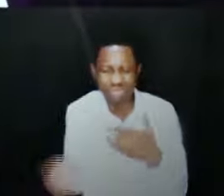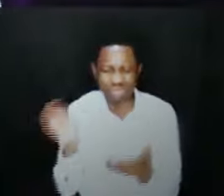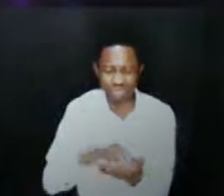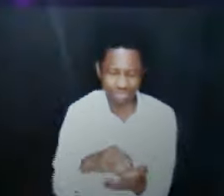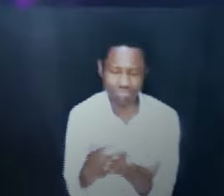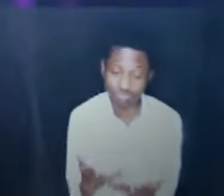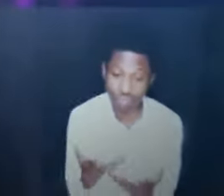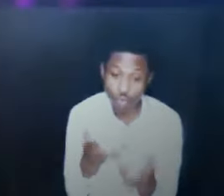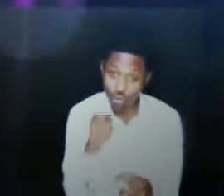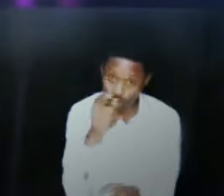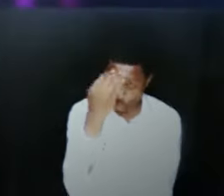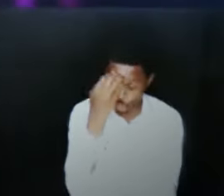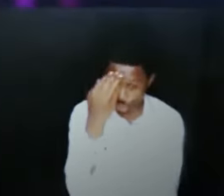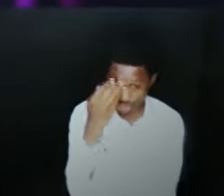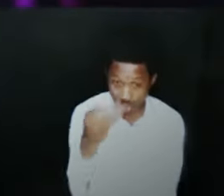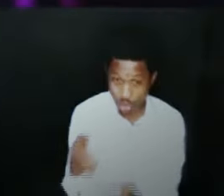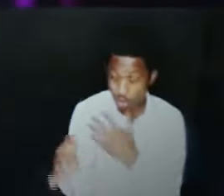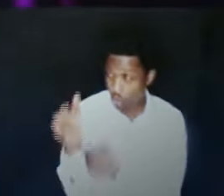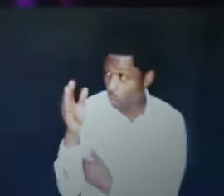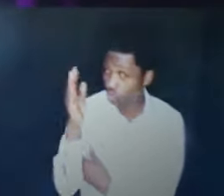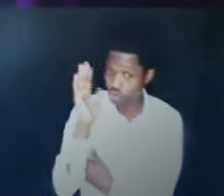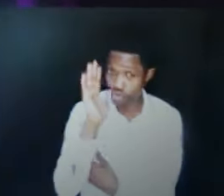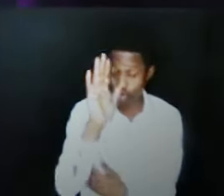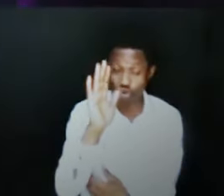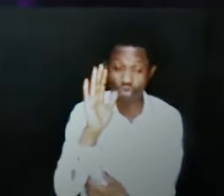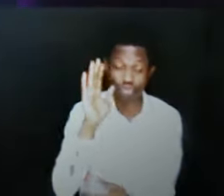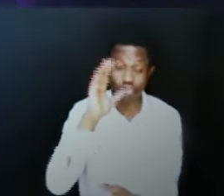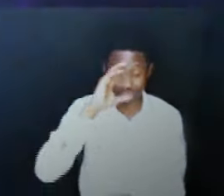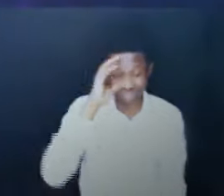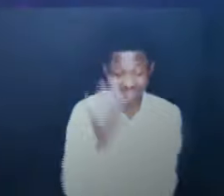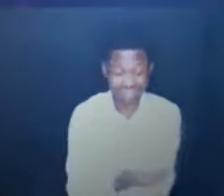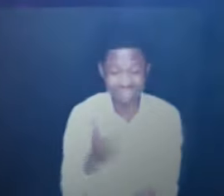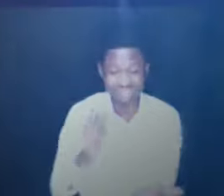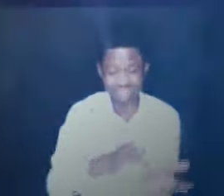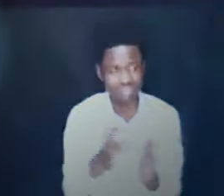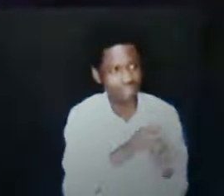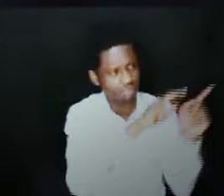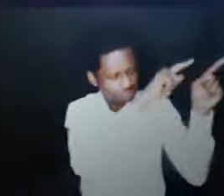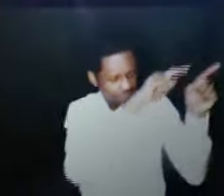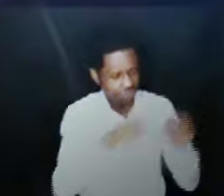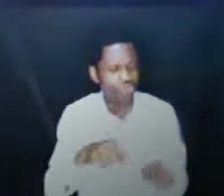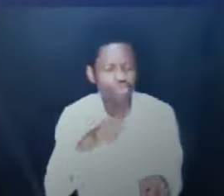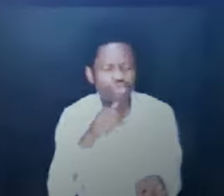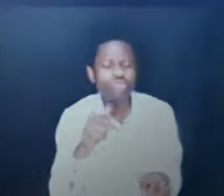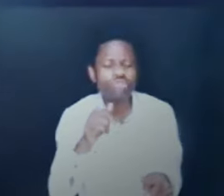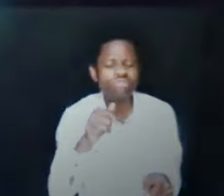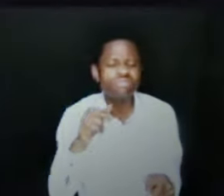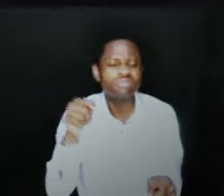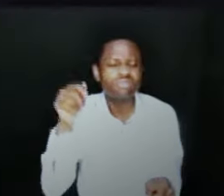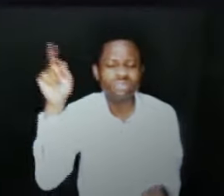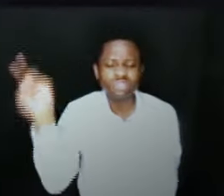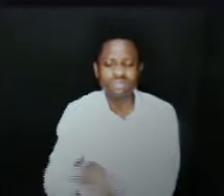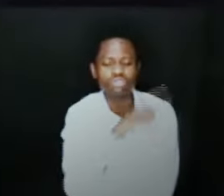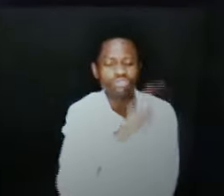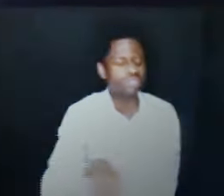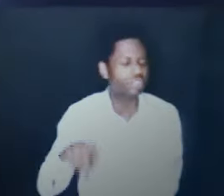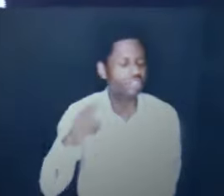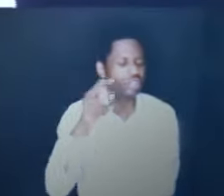know that God did not bring his son Jesus to condemn the world, but that the world through him might be